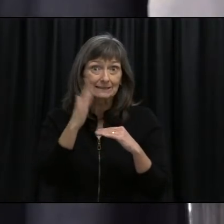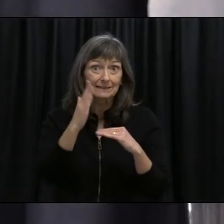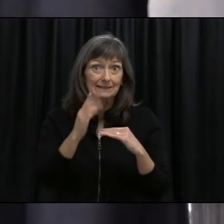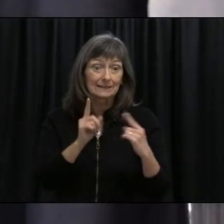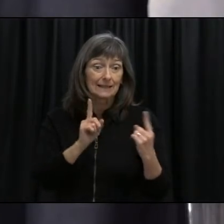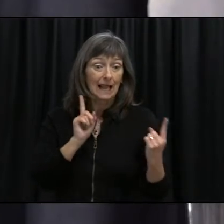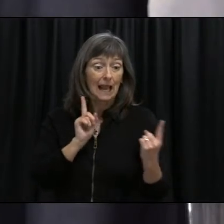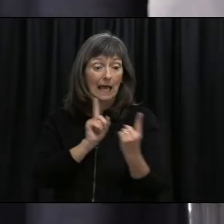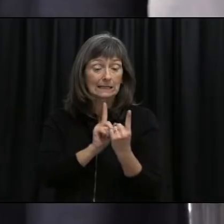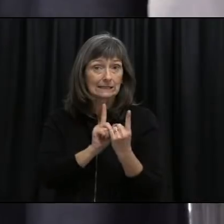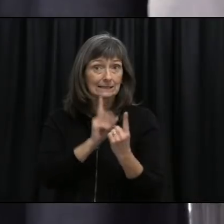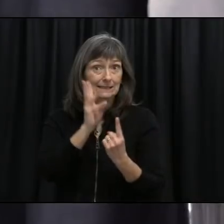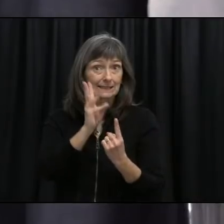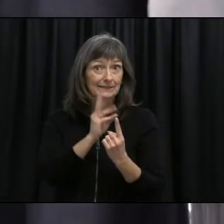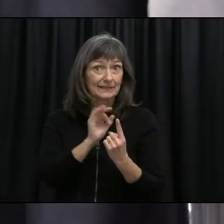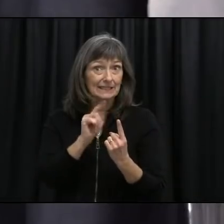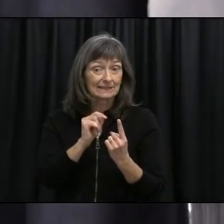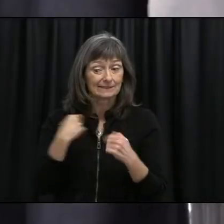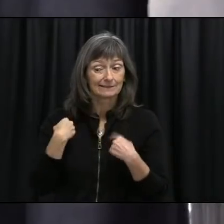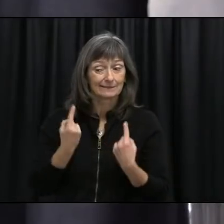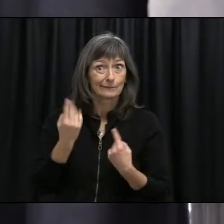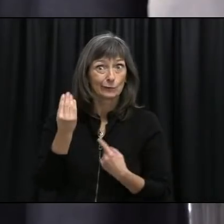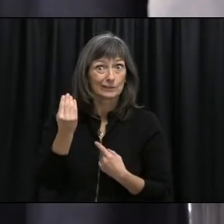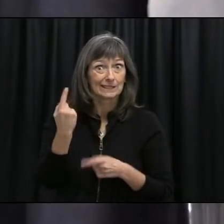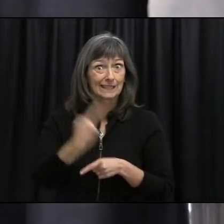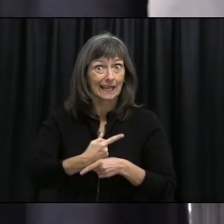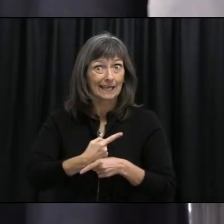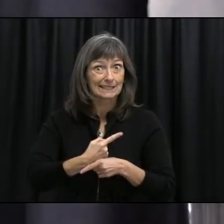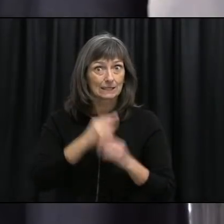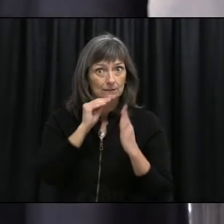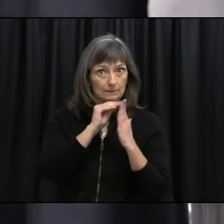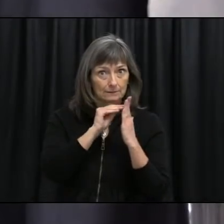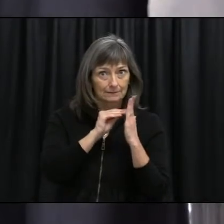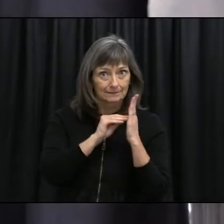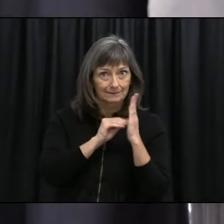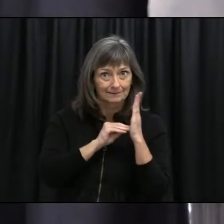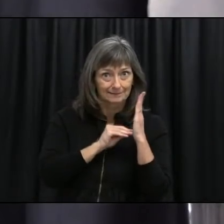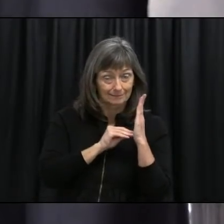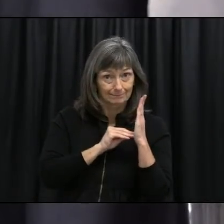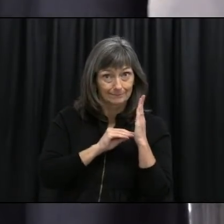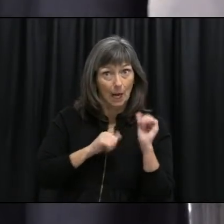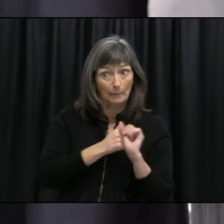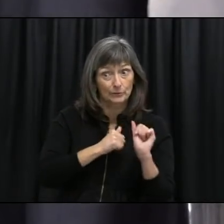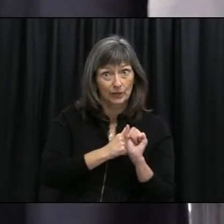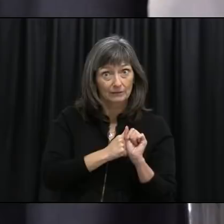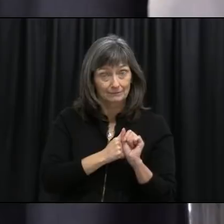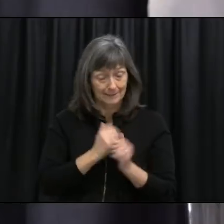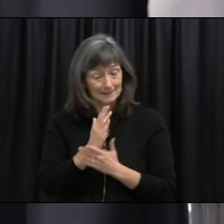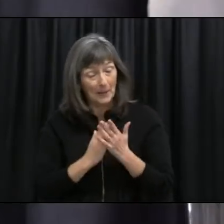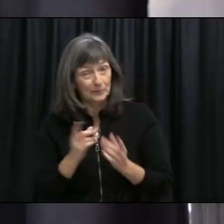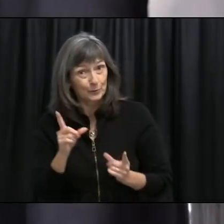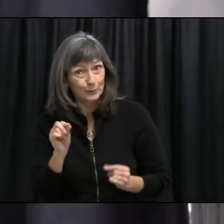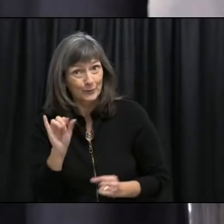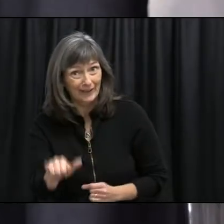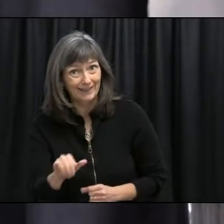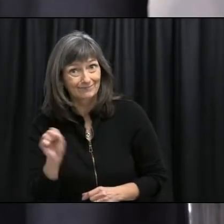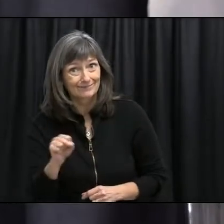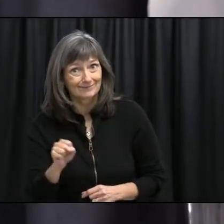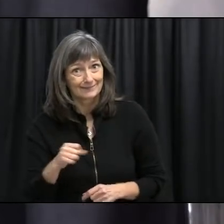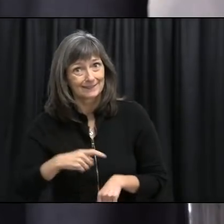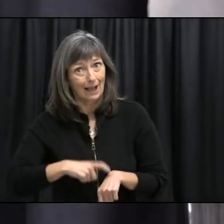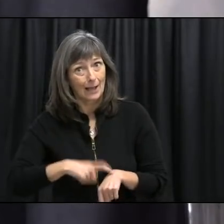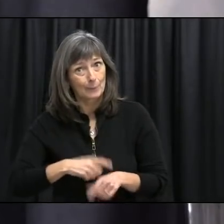feet apart, for the last 14 days and keep it current and up to date. I do know people who've done this. It is very